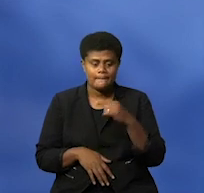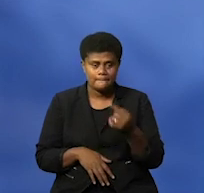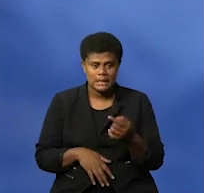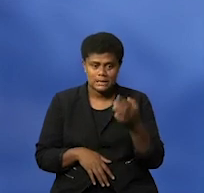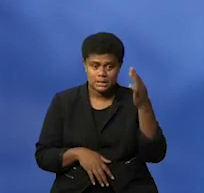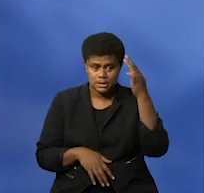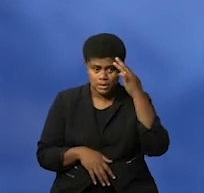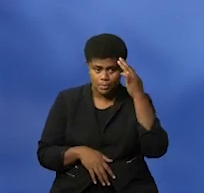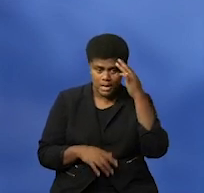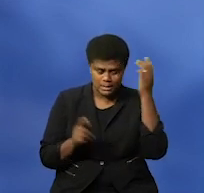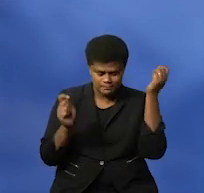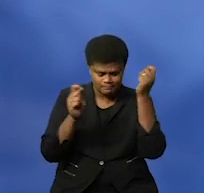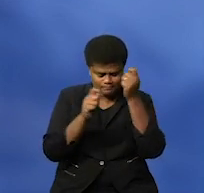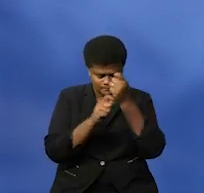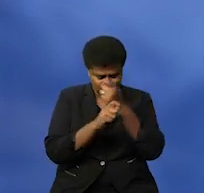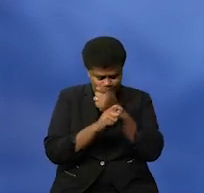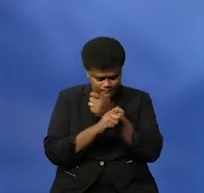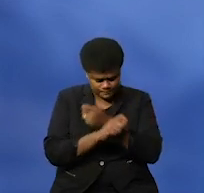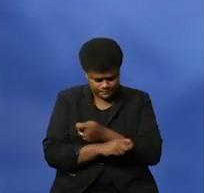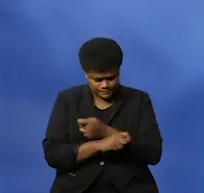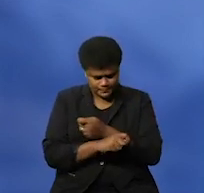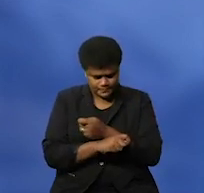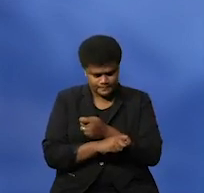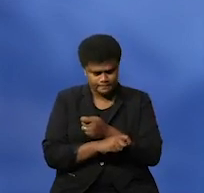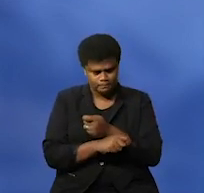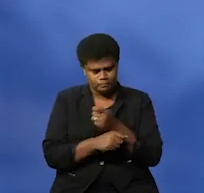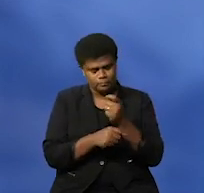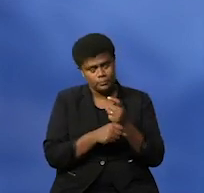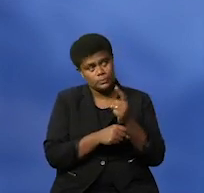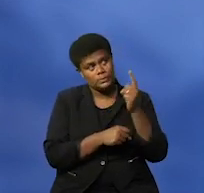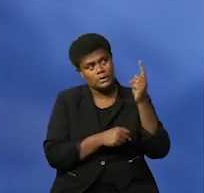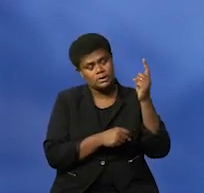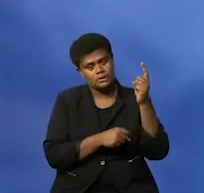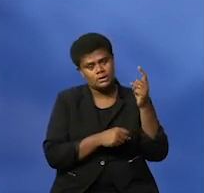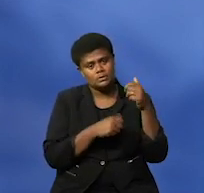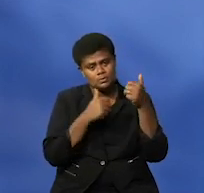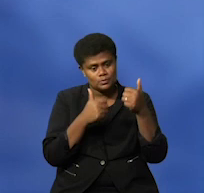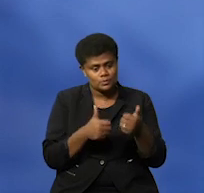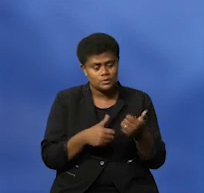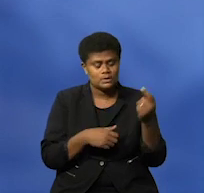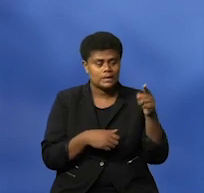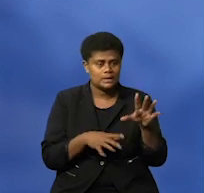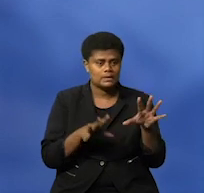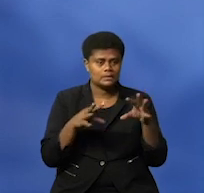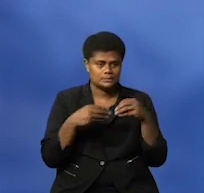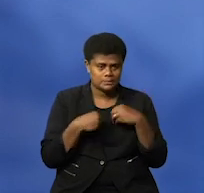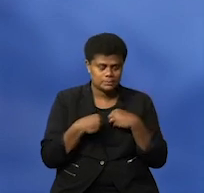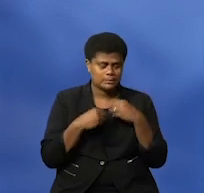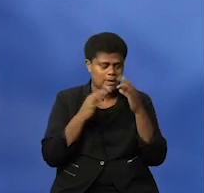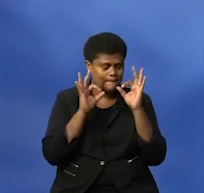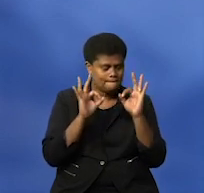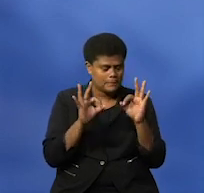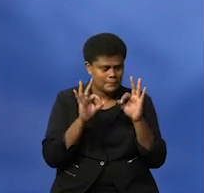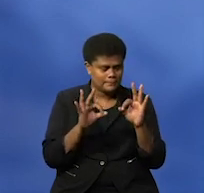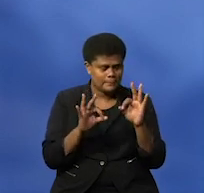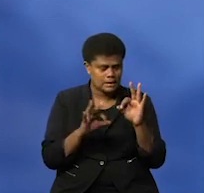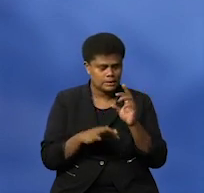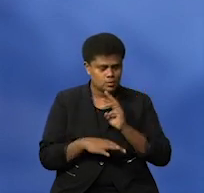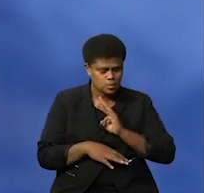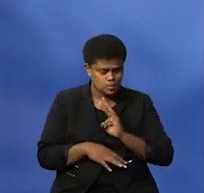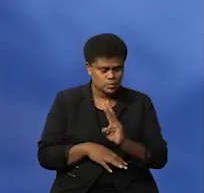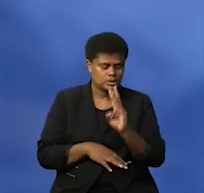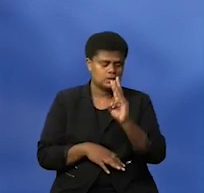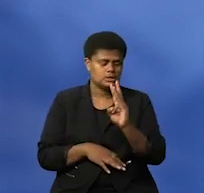the renewing of your mind, that you may prove what is that good and acceptable and